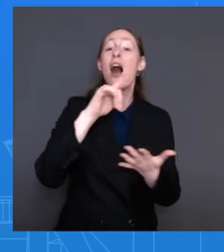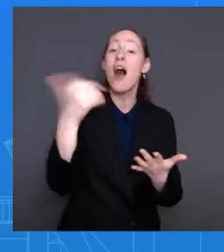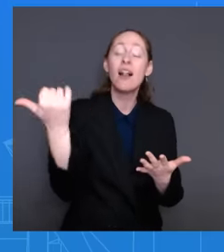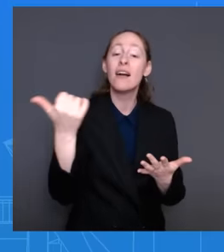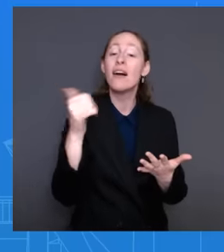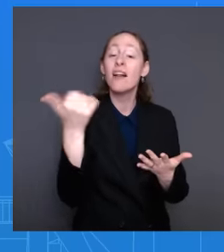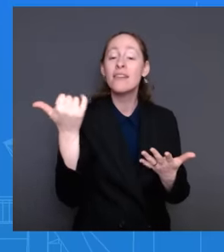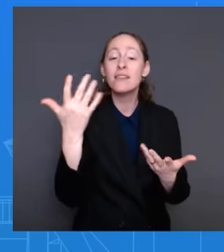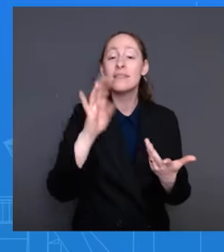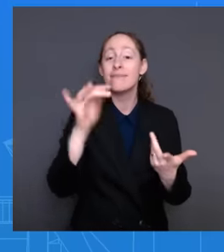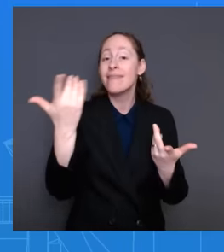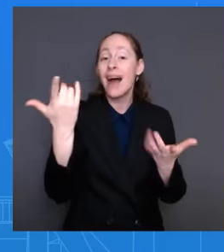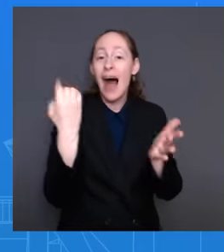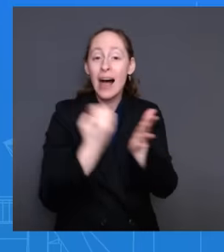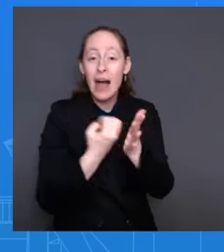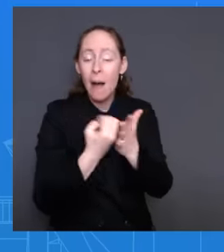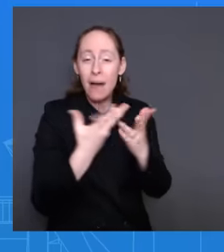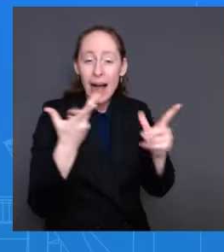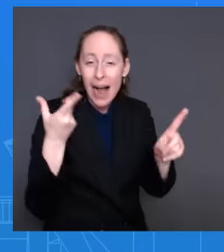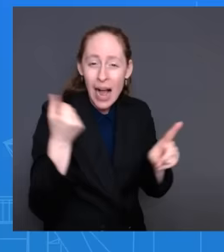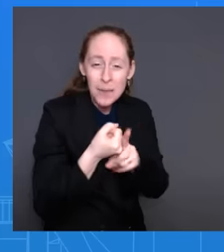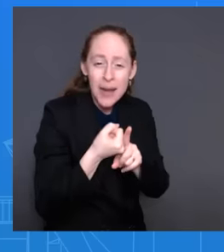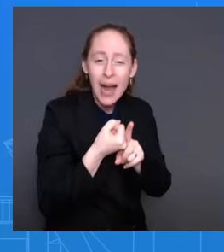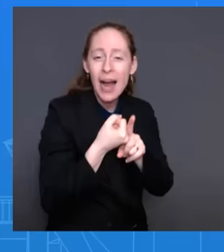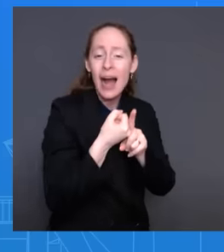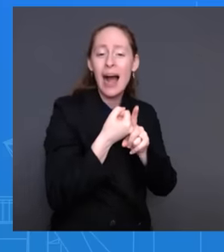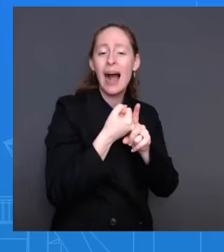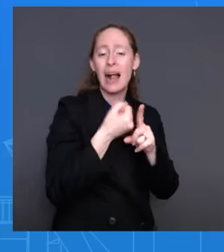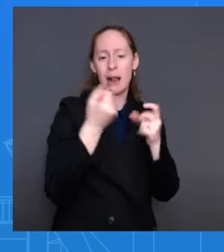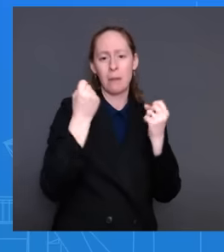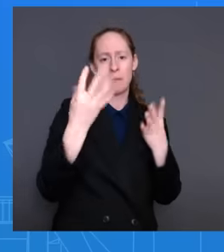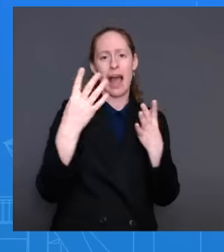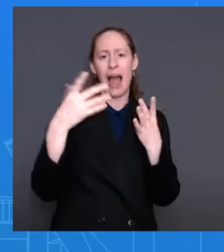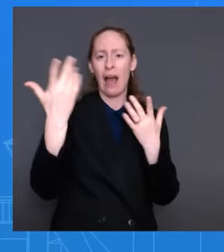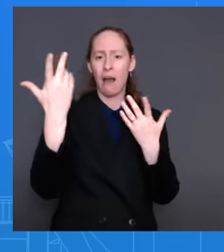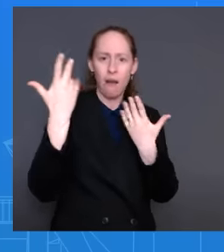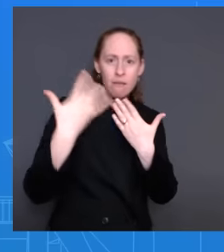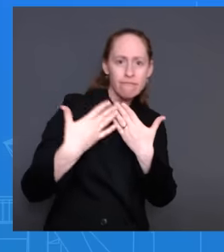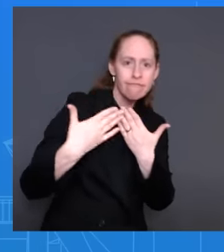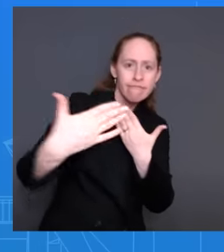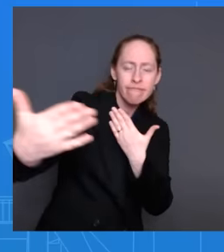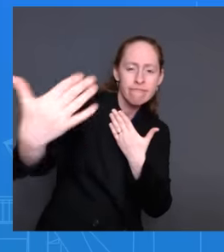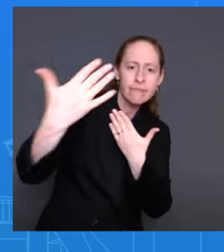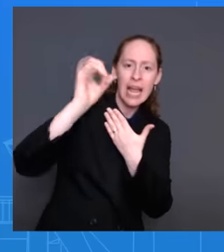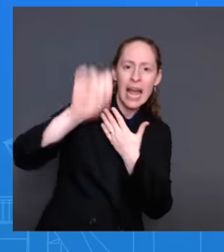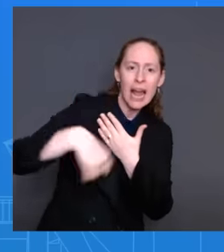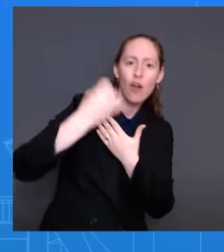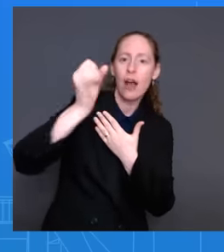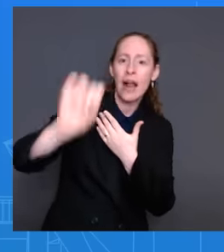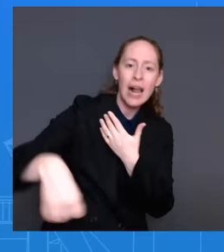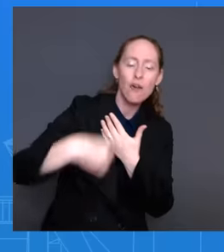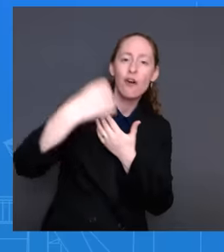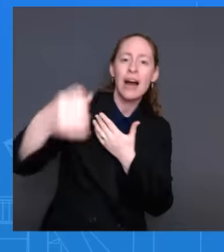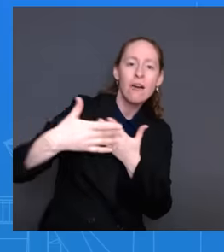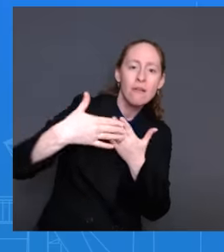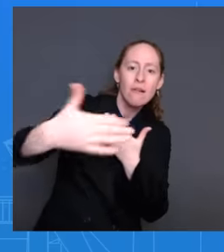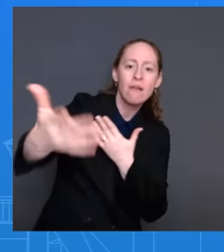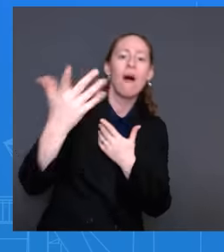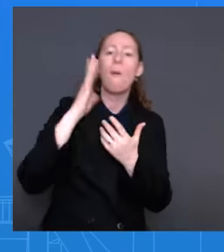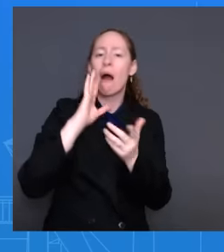of years or a couple of decades. And so the impact on inflation in the near term